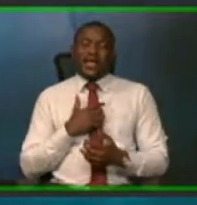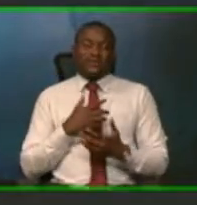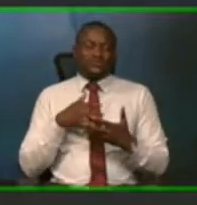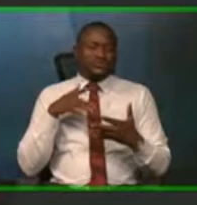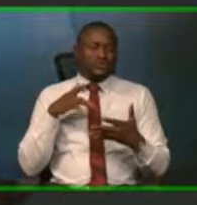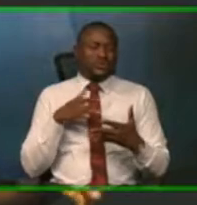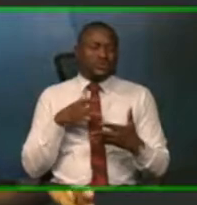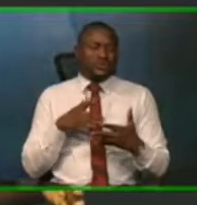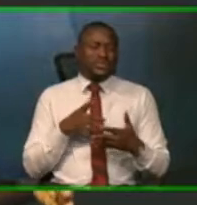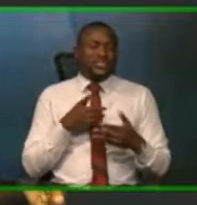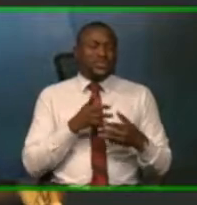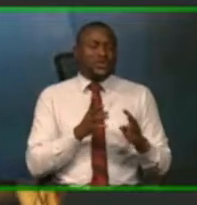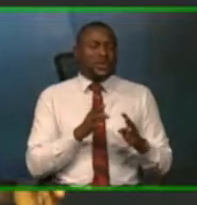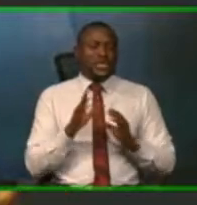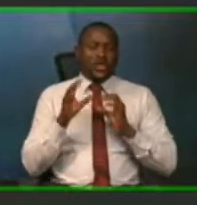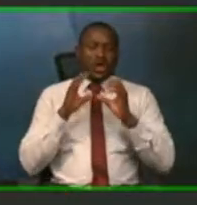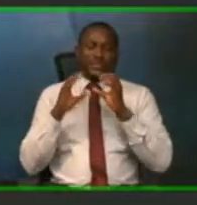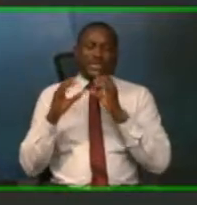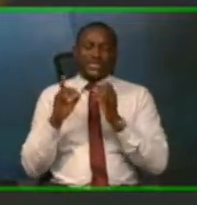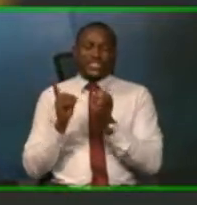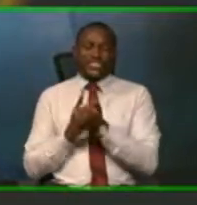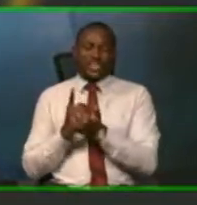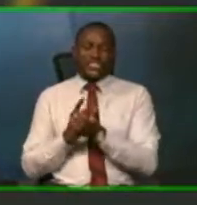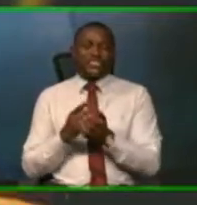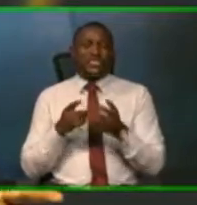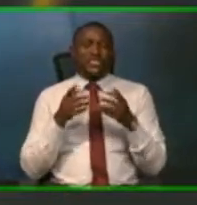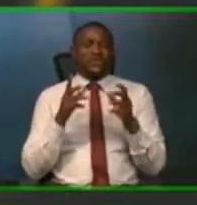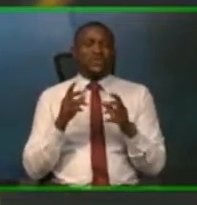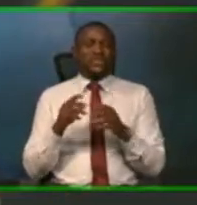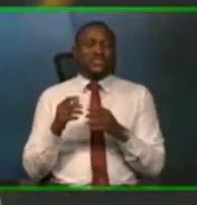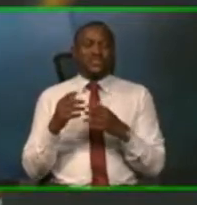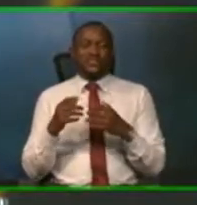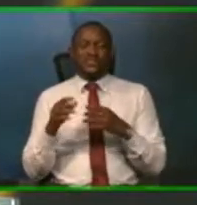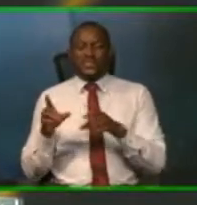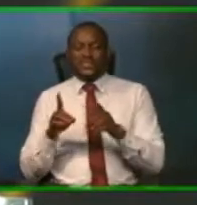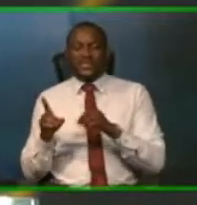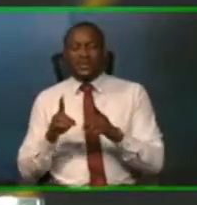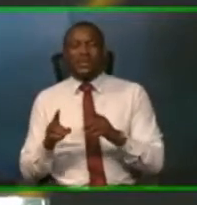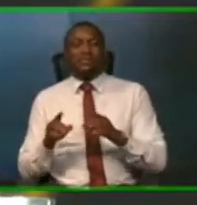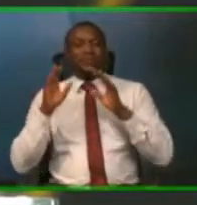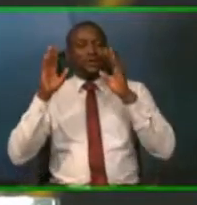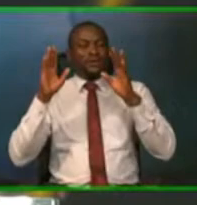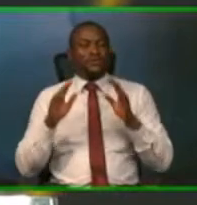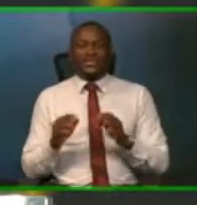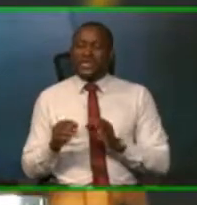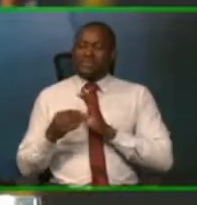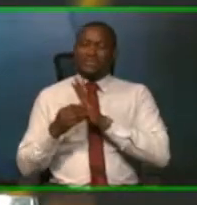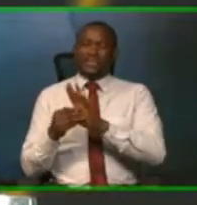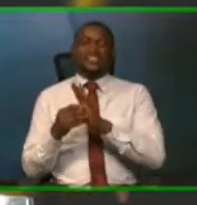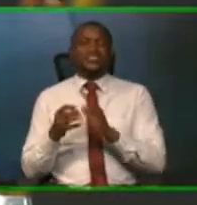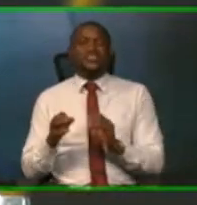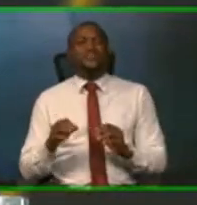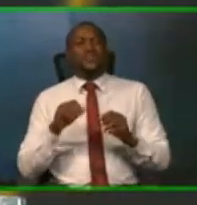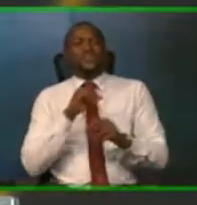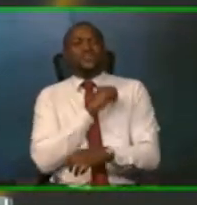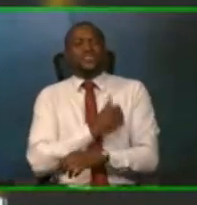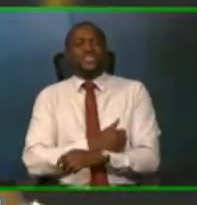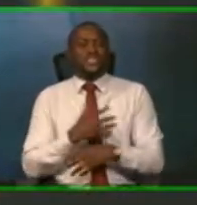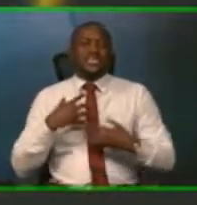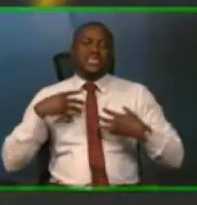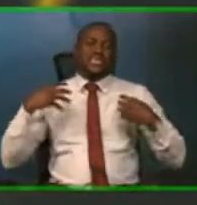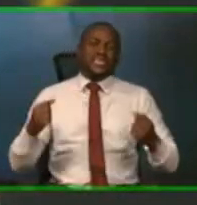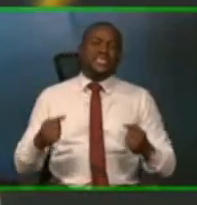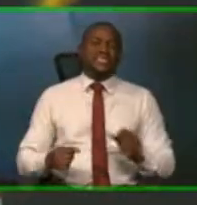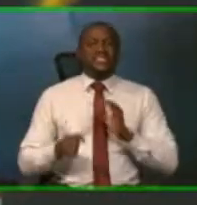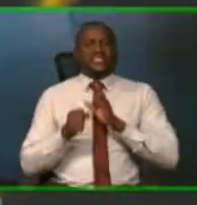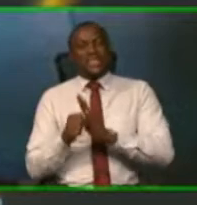his communication of doctrine to the results, the miracles, manifestation of authority, healing, signs, and wonders. Now